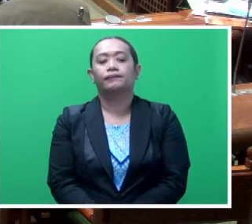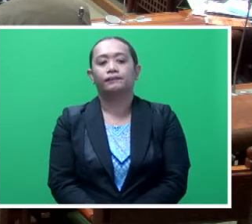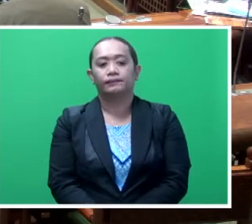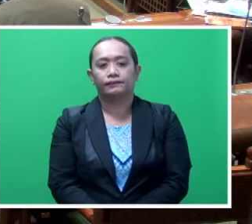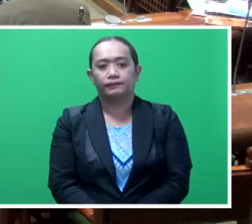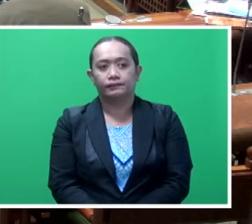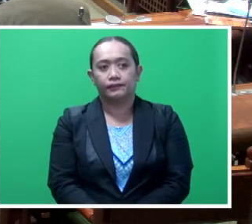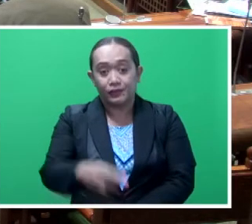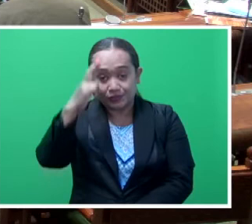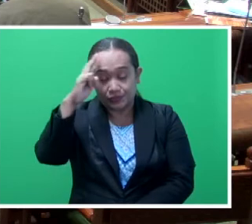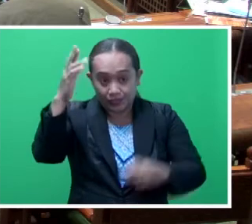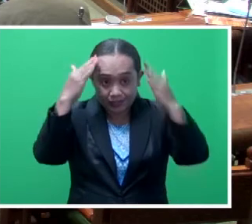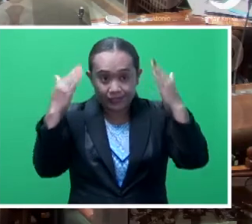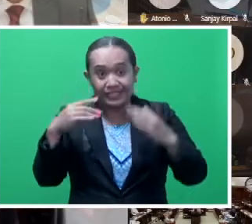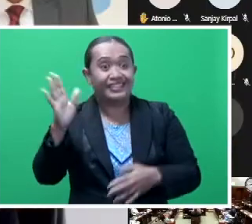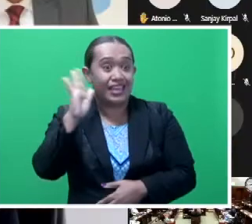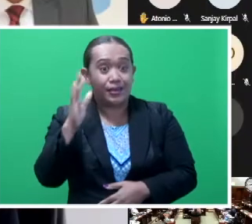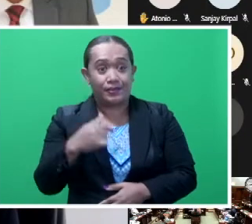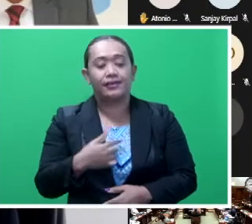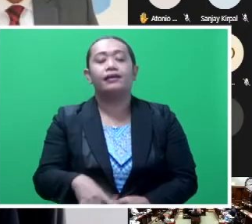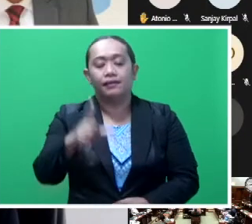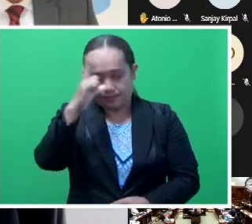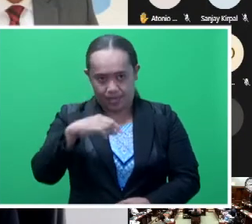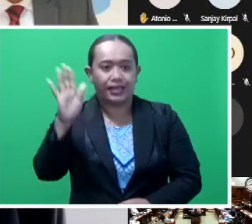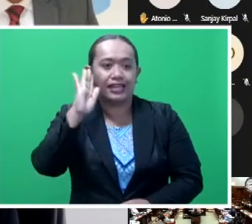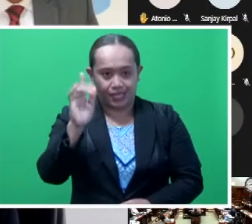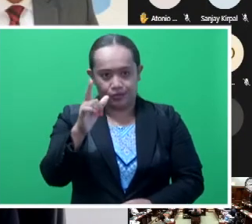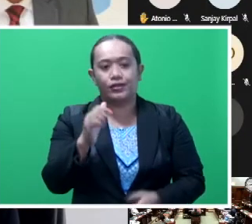Sir, I hope you can hear me now. I can hear you now.